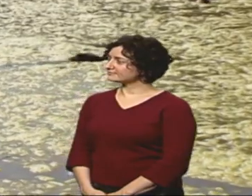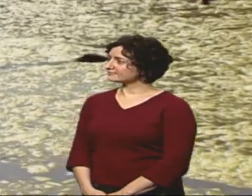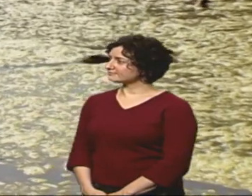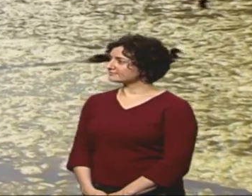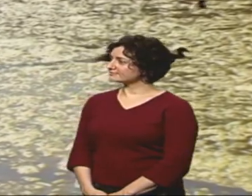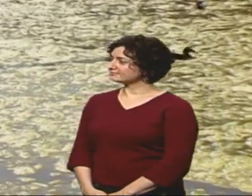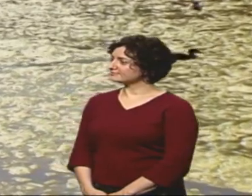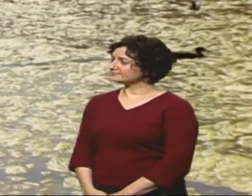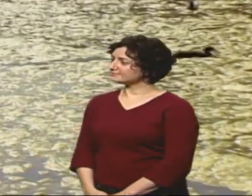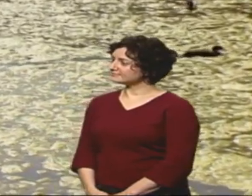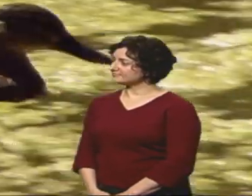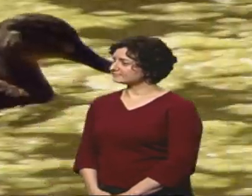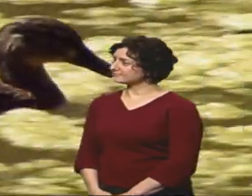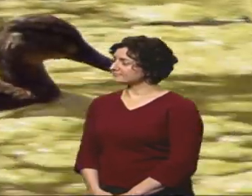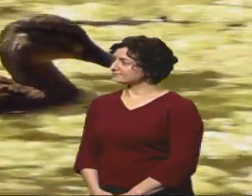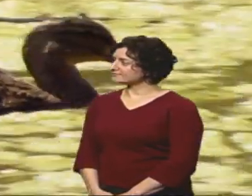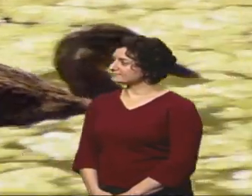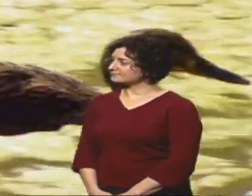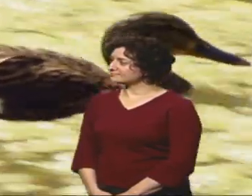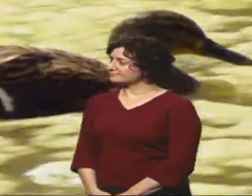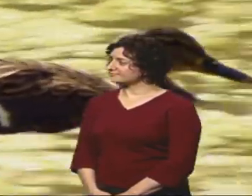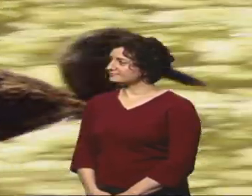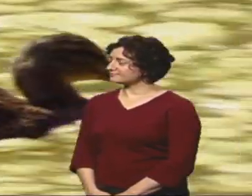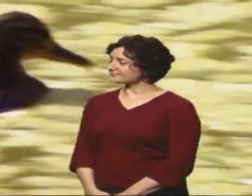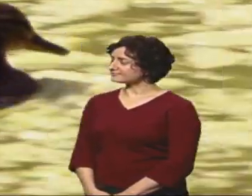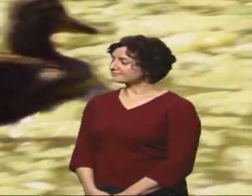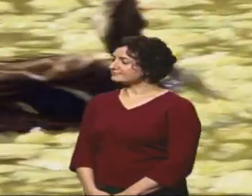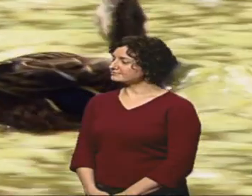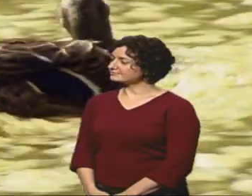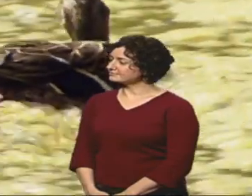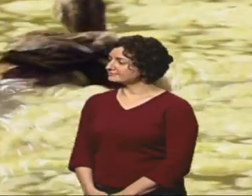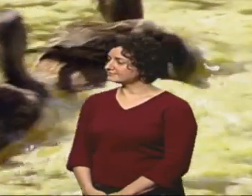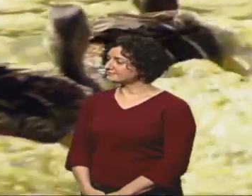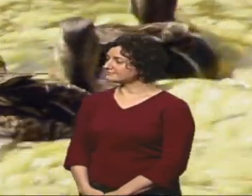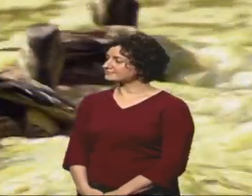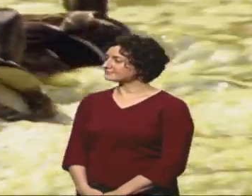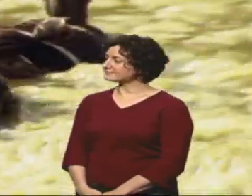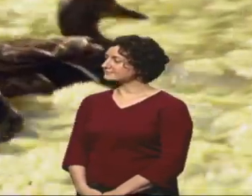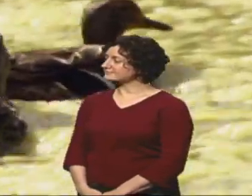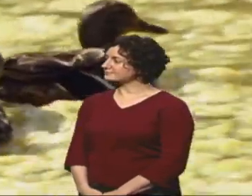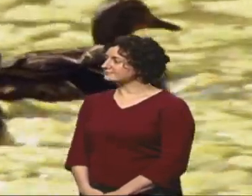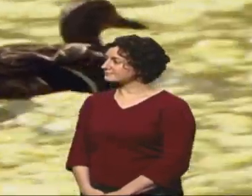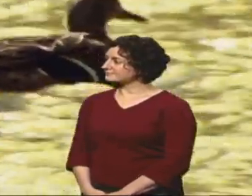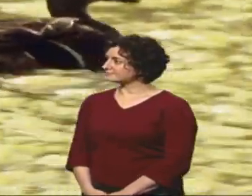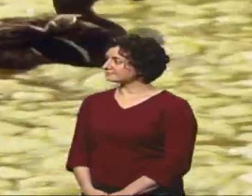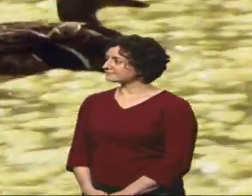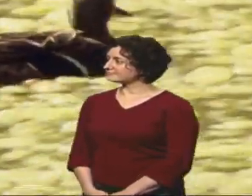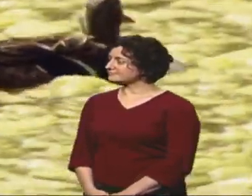Following one another, look. They're obviously very good friends. Oh, look, look. Oh.